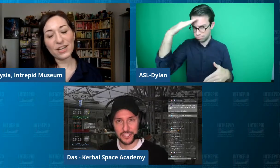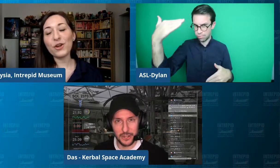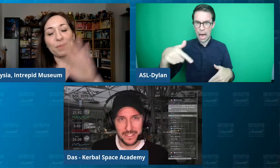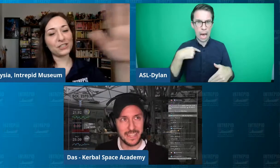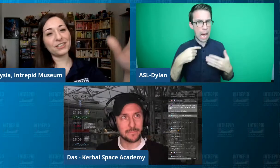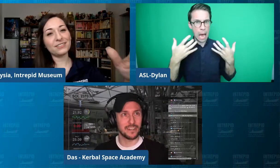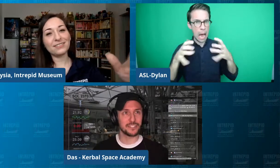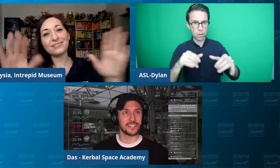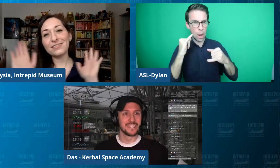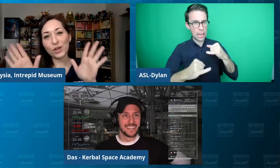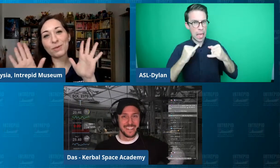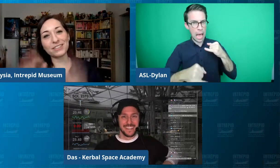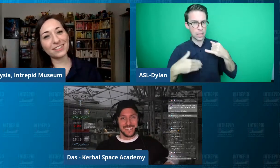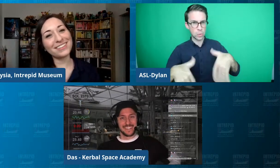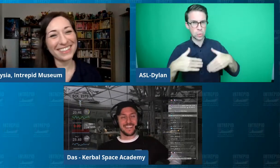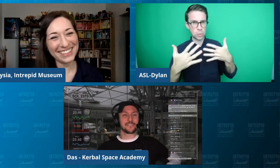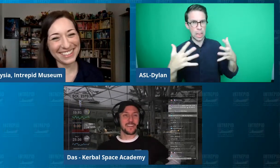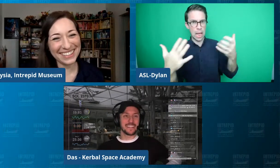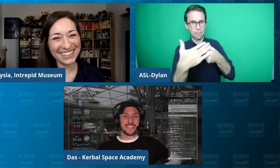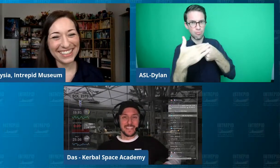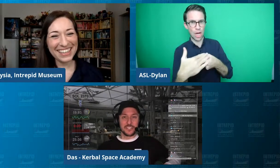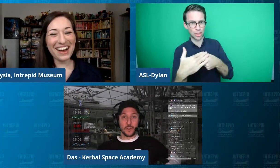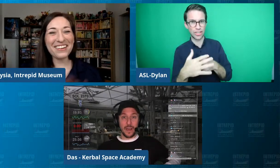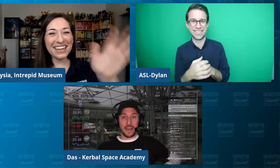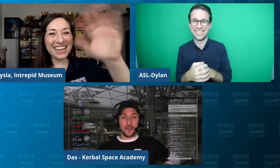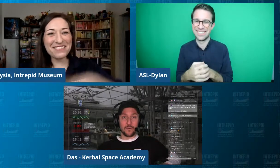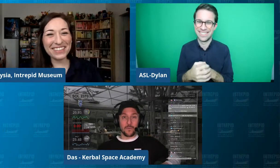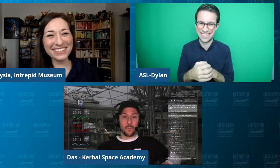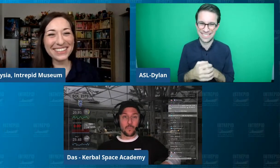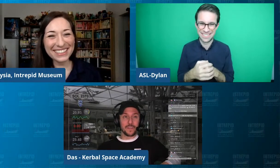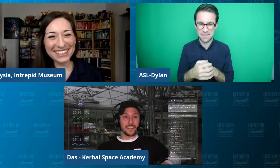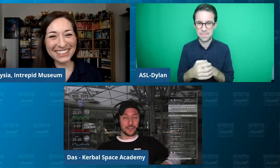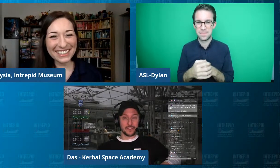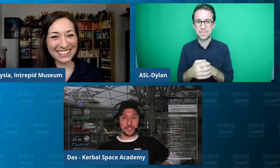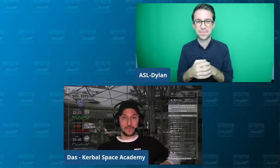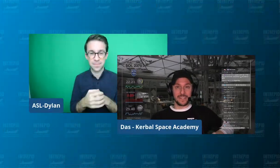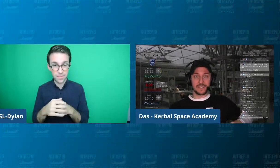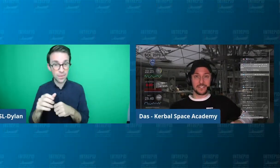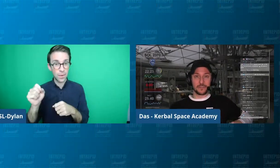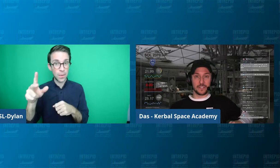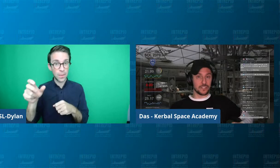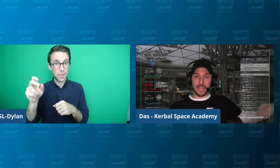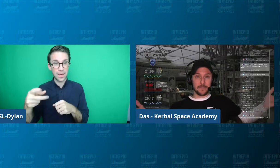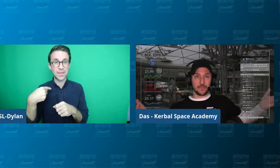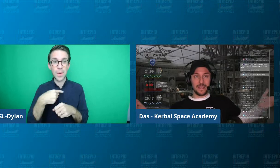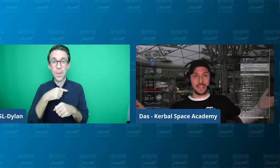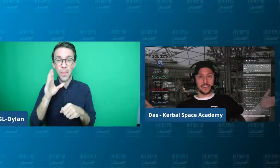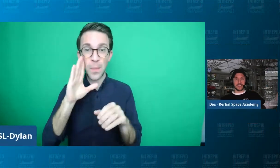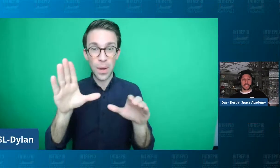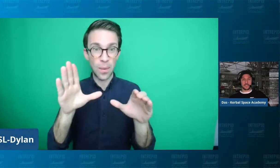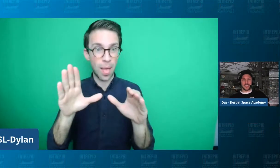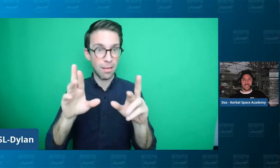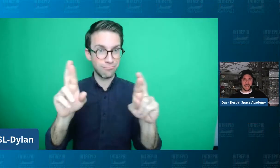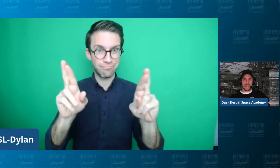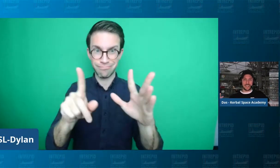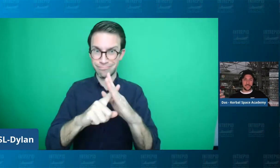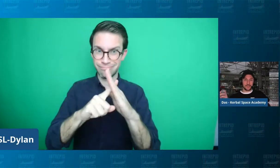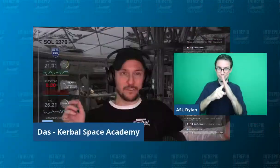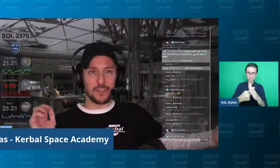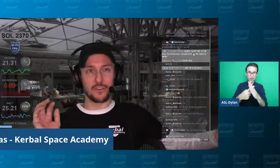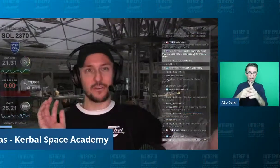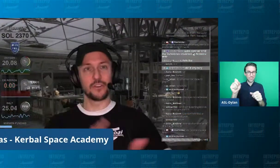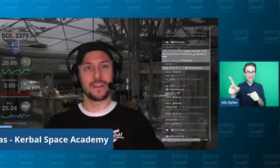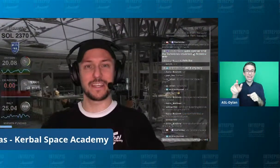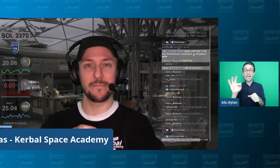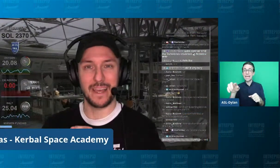to be the last show. That's like pressure. No pressure. All right. So we are going to be doing just hopping away here, I think, right? And if you